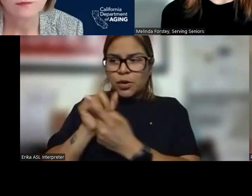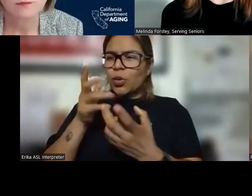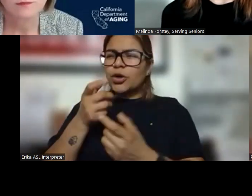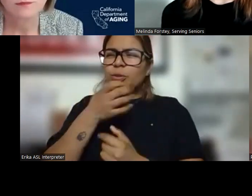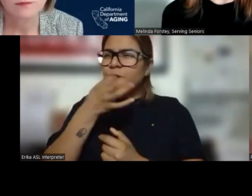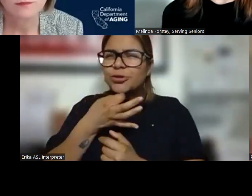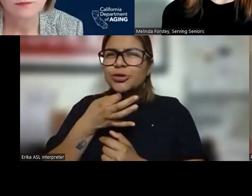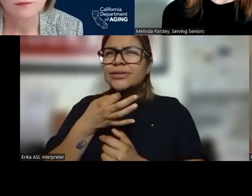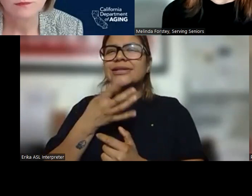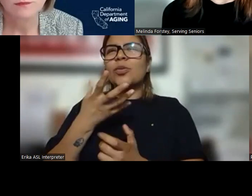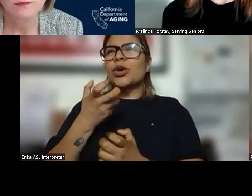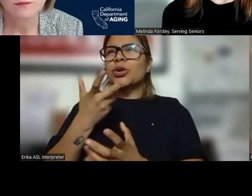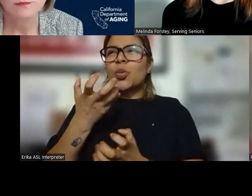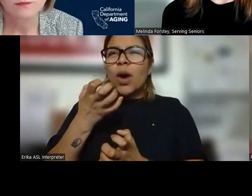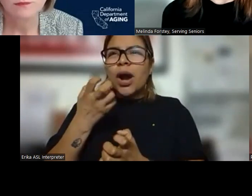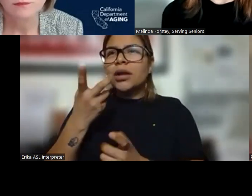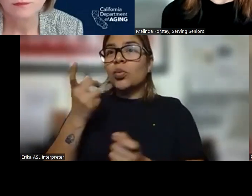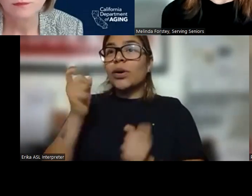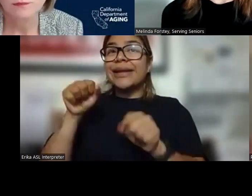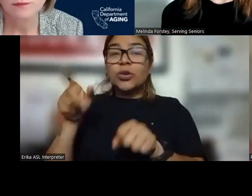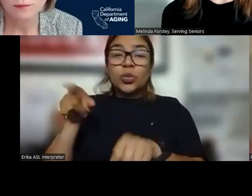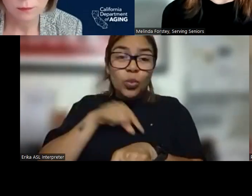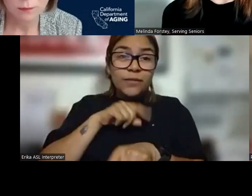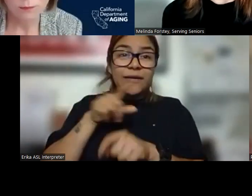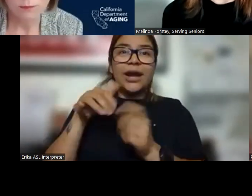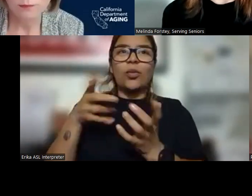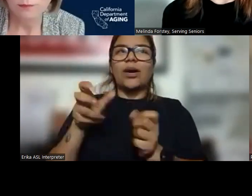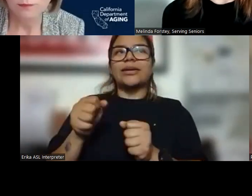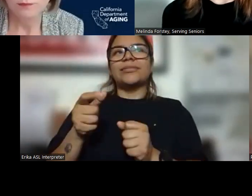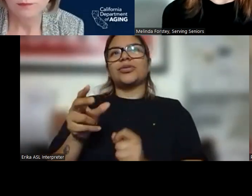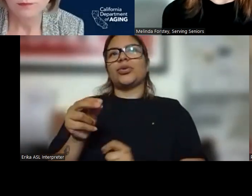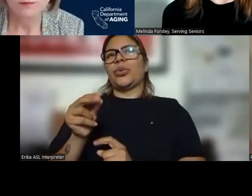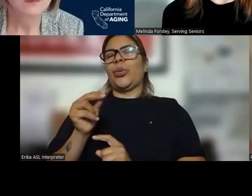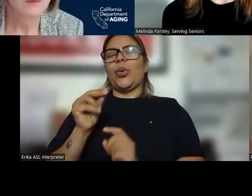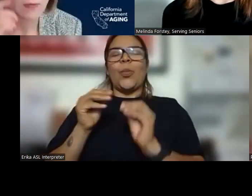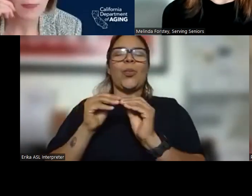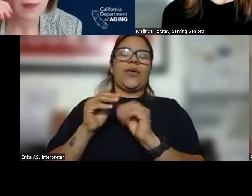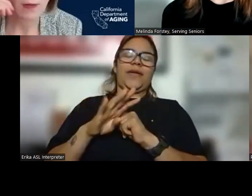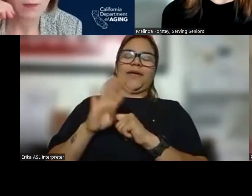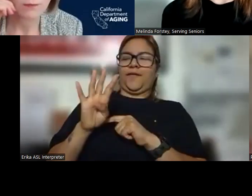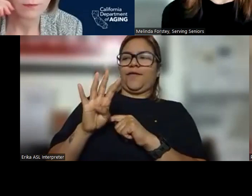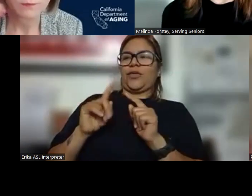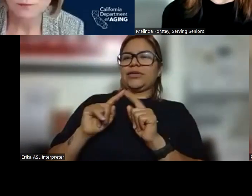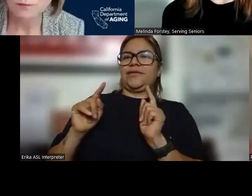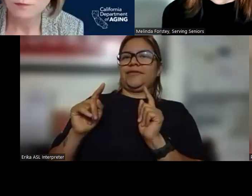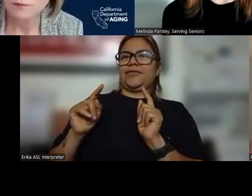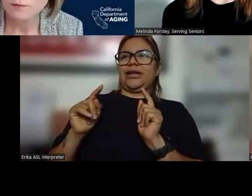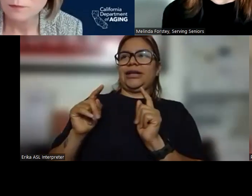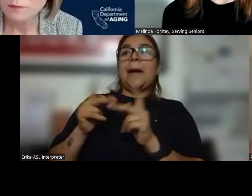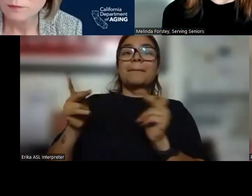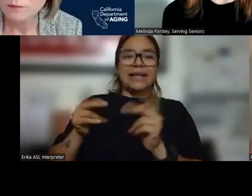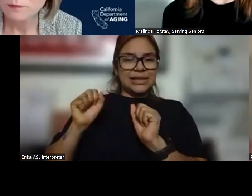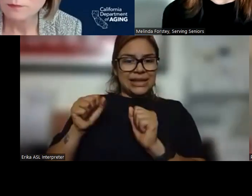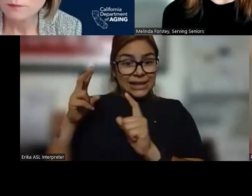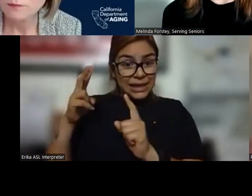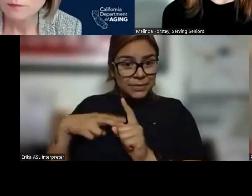they're eligible for. And we start with 4. We start with no more than 4 properties, because we do not want to